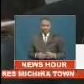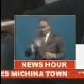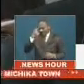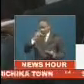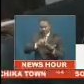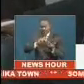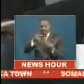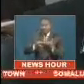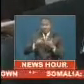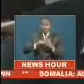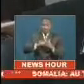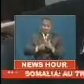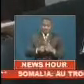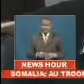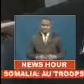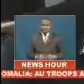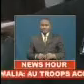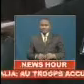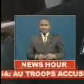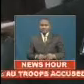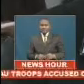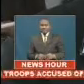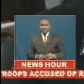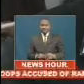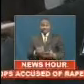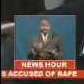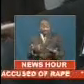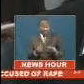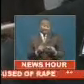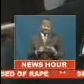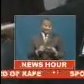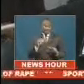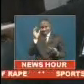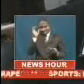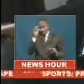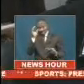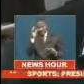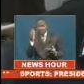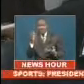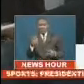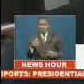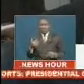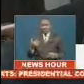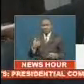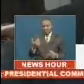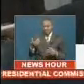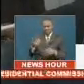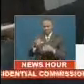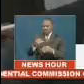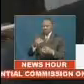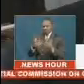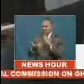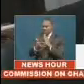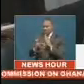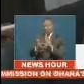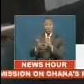project. And also, China has other newly developed and applicable technologies